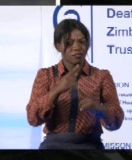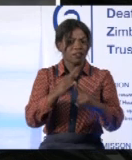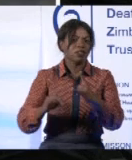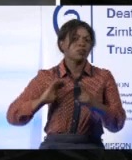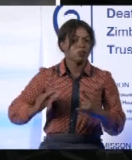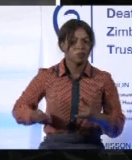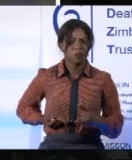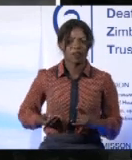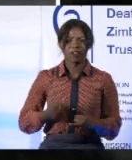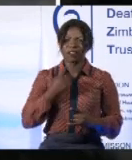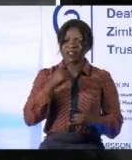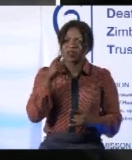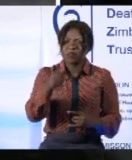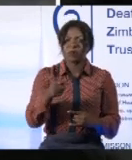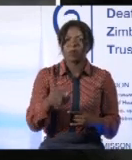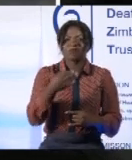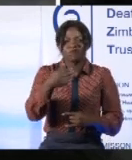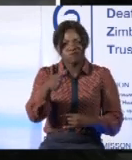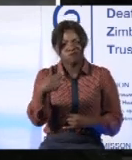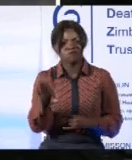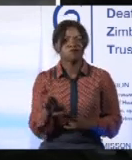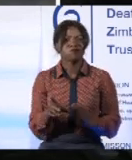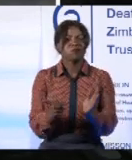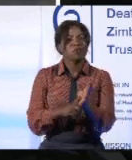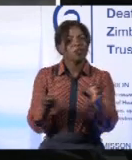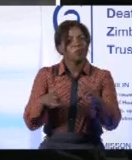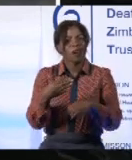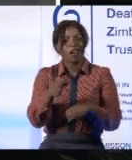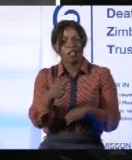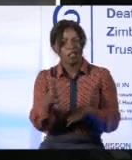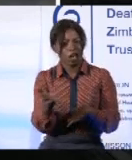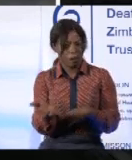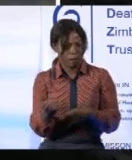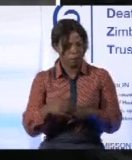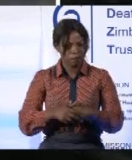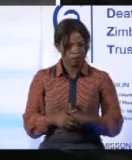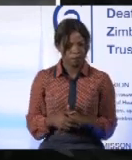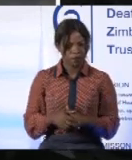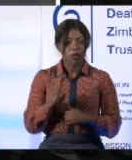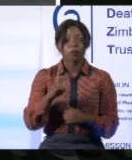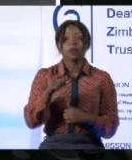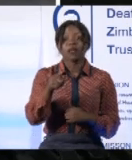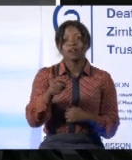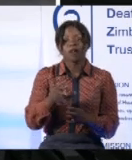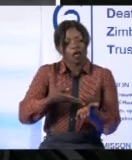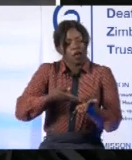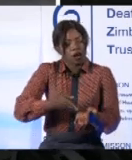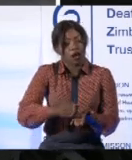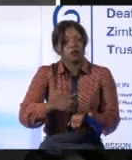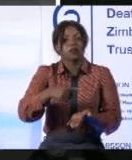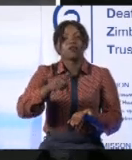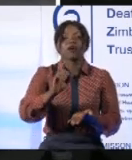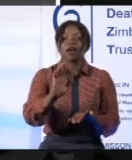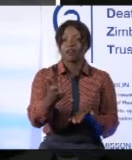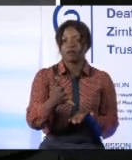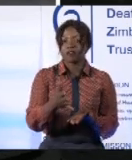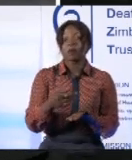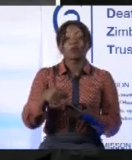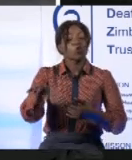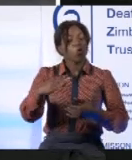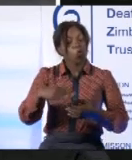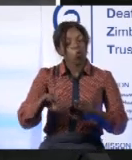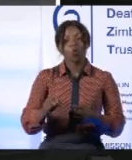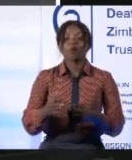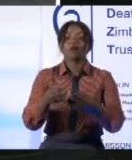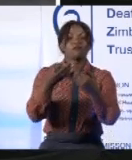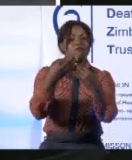sex workers is actually a contravention of their right to liberty, their freedom of movement in terms of the constitution. And it